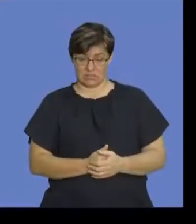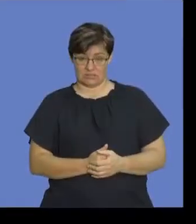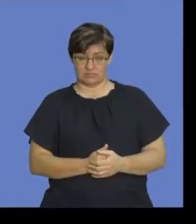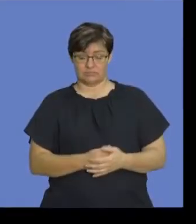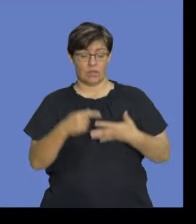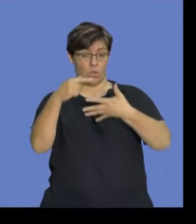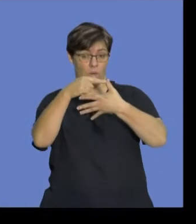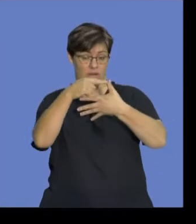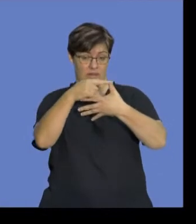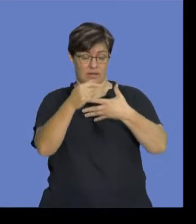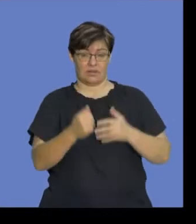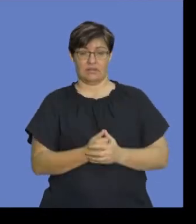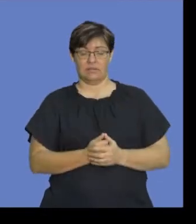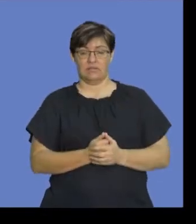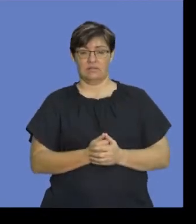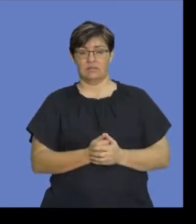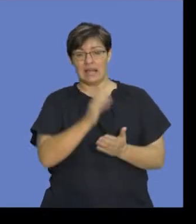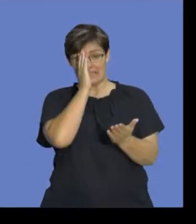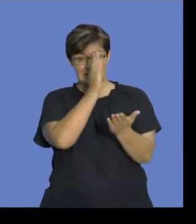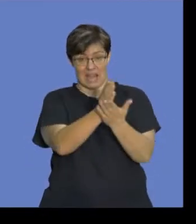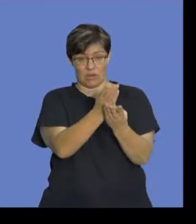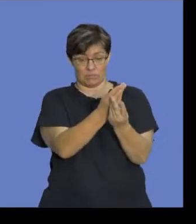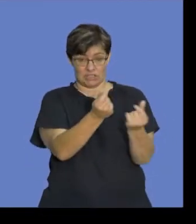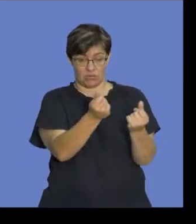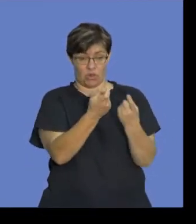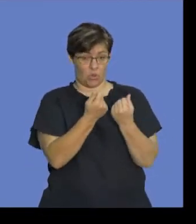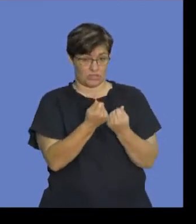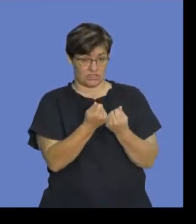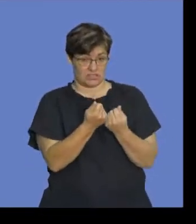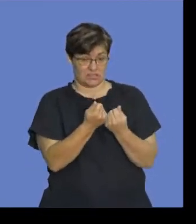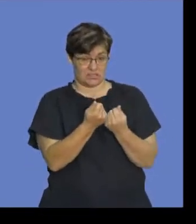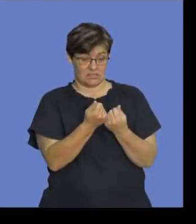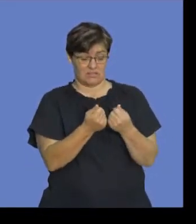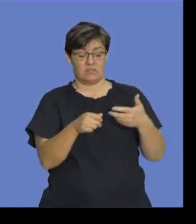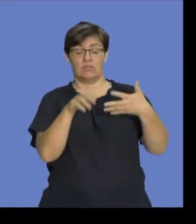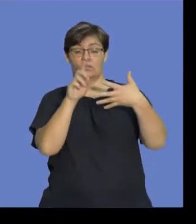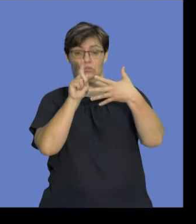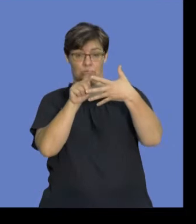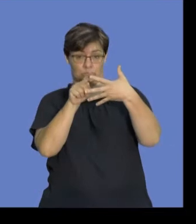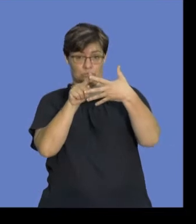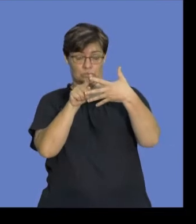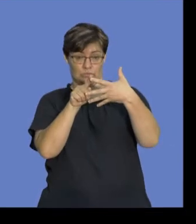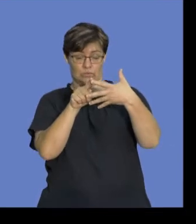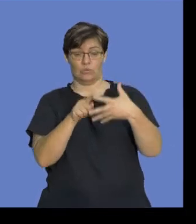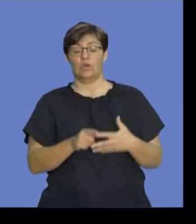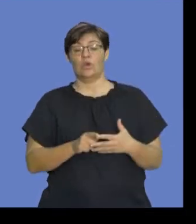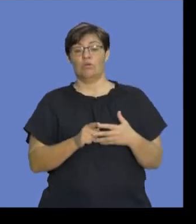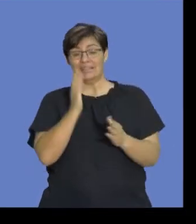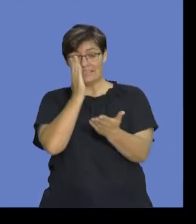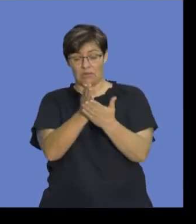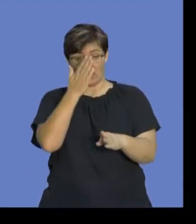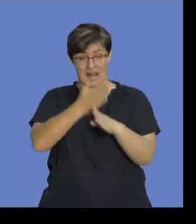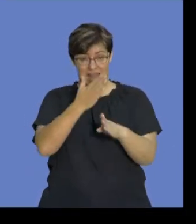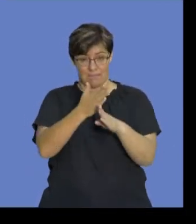your direct material cost. Number 2, your direct labor cost.